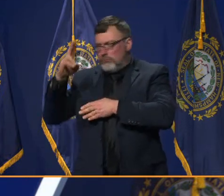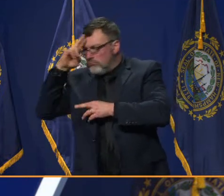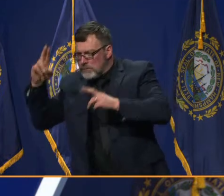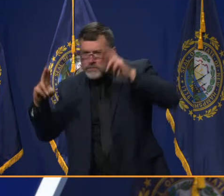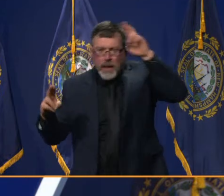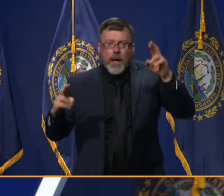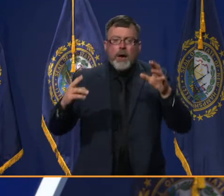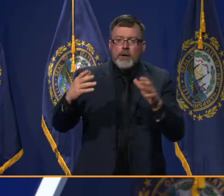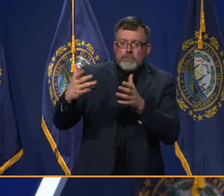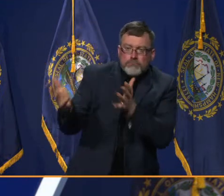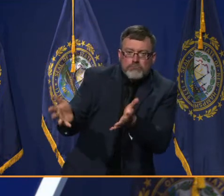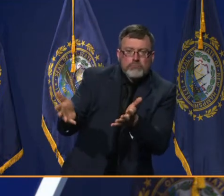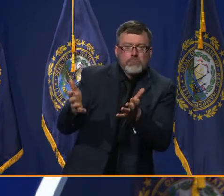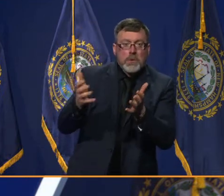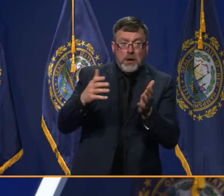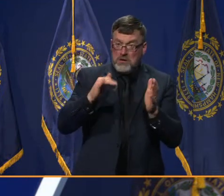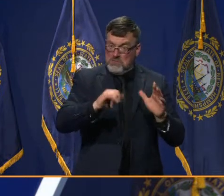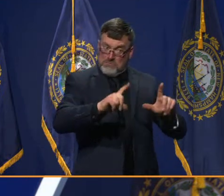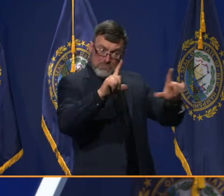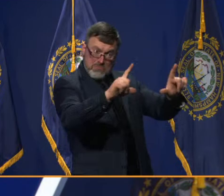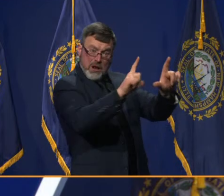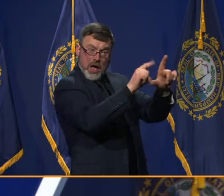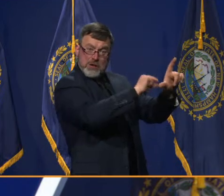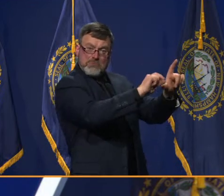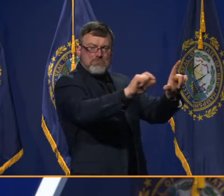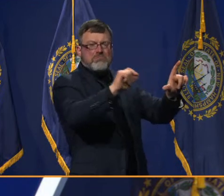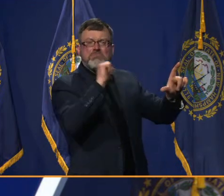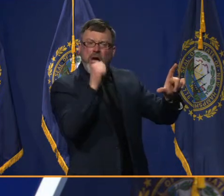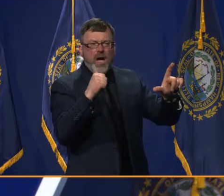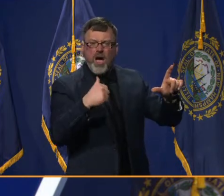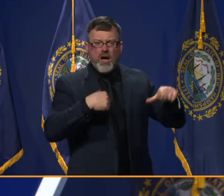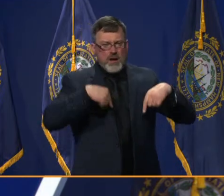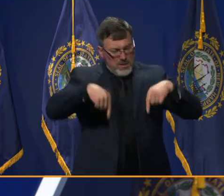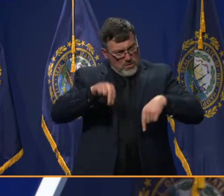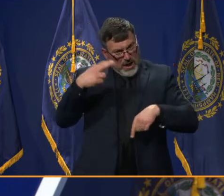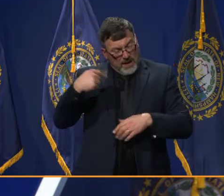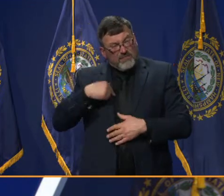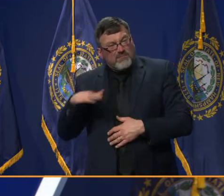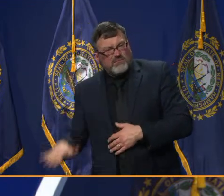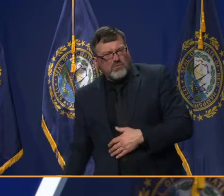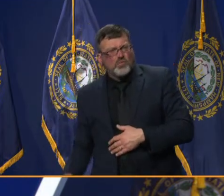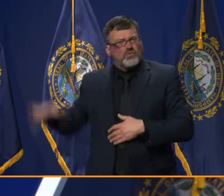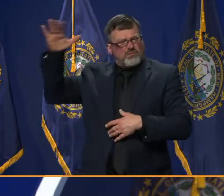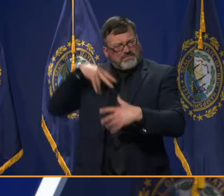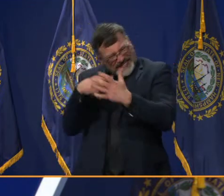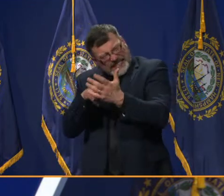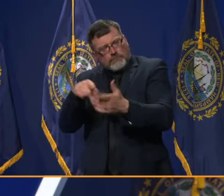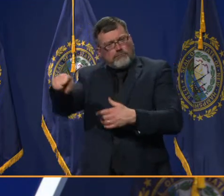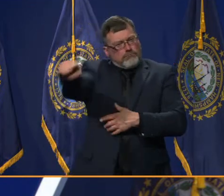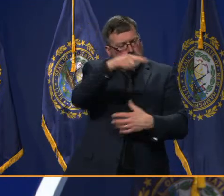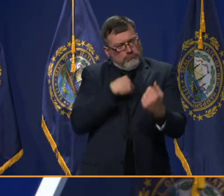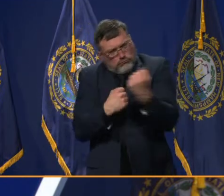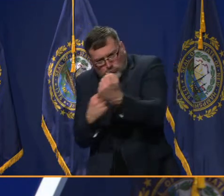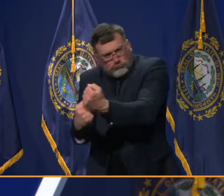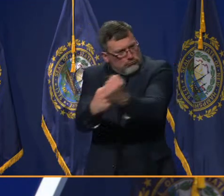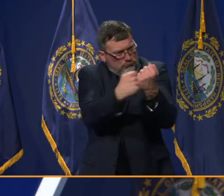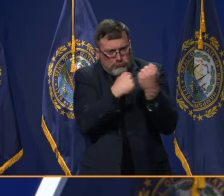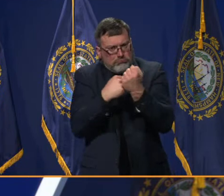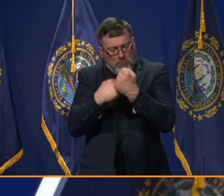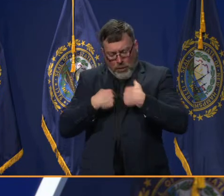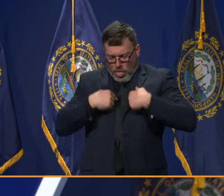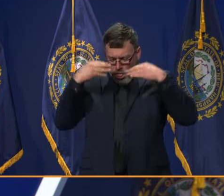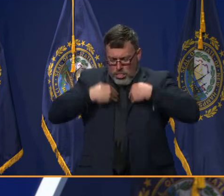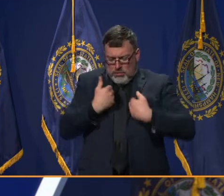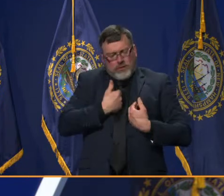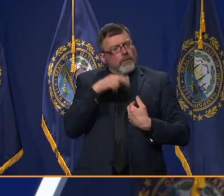Hampshire I grew up in always put others first. And in fact, I would argue that when we put others first, frankly, that's what